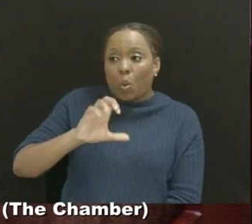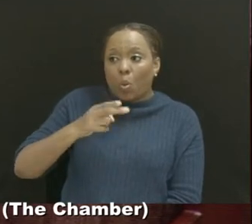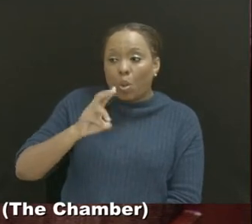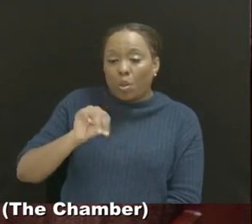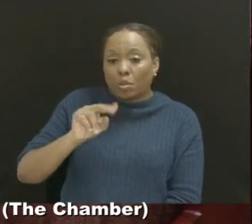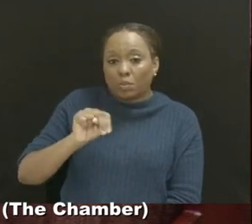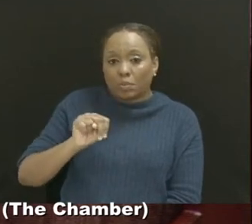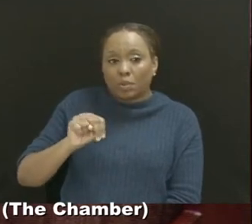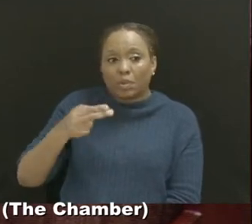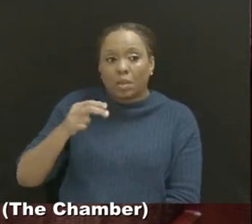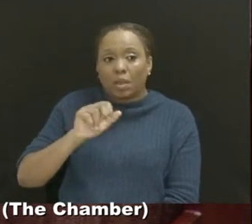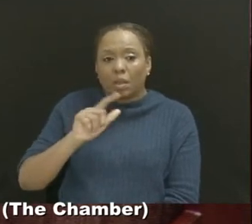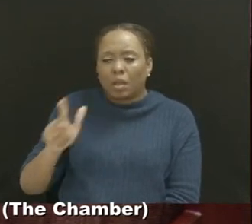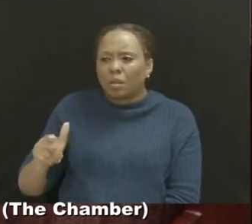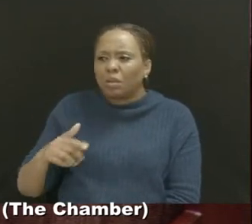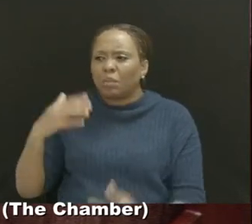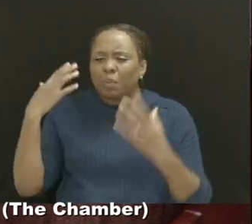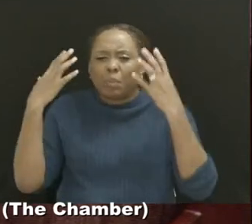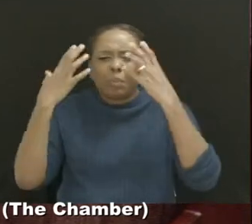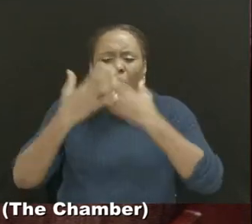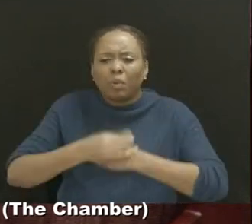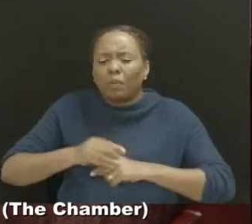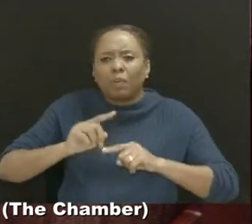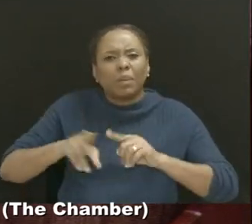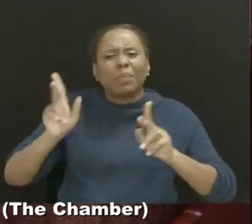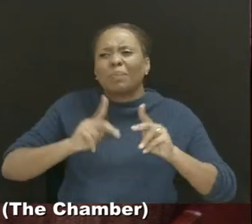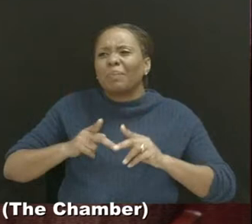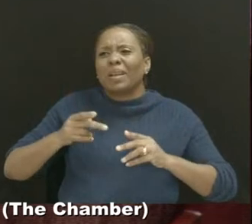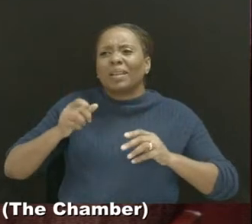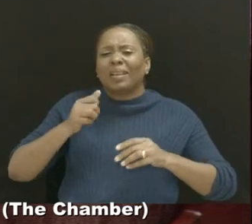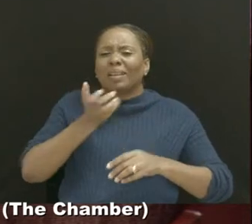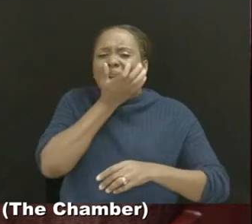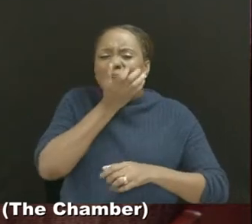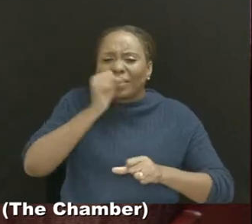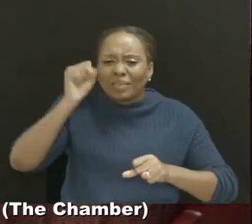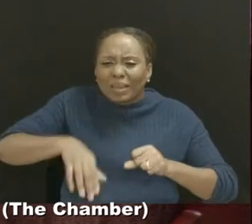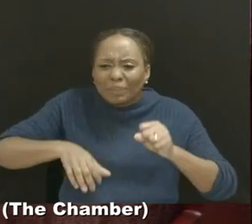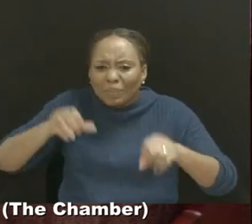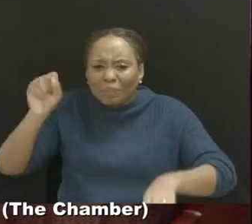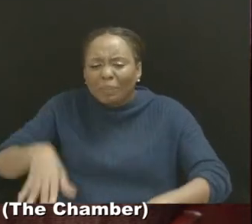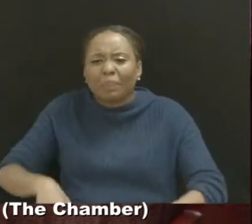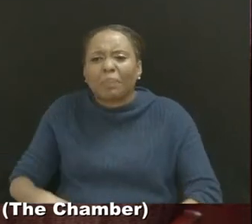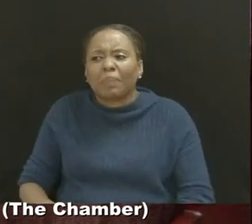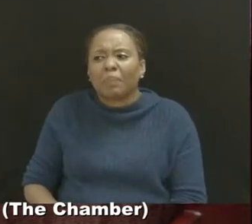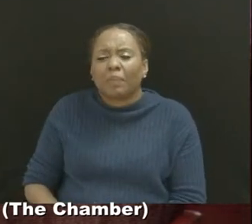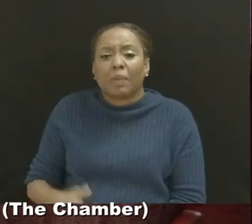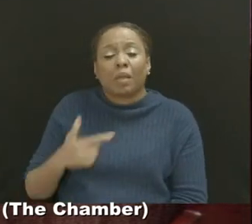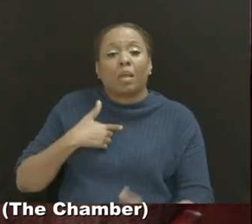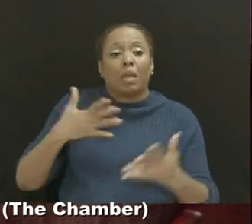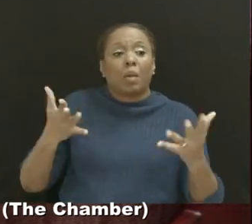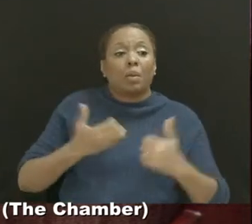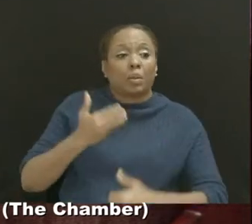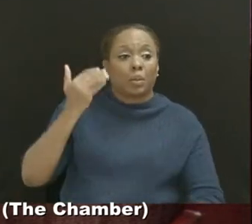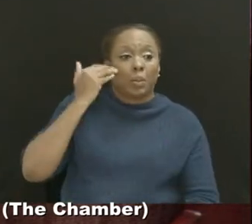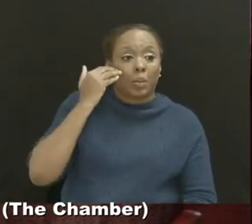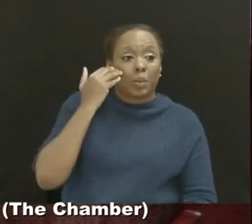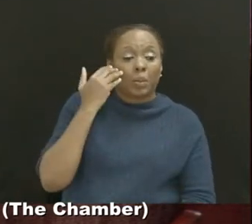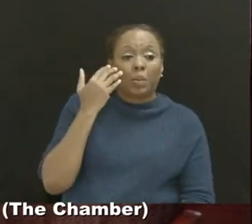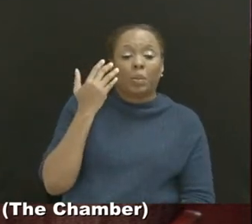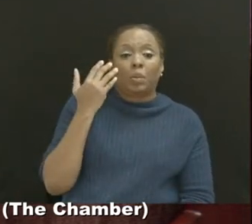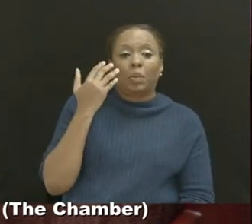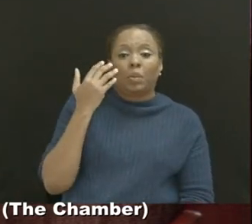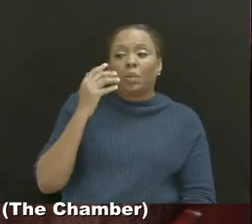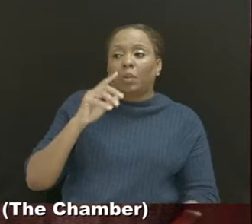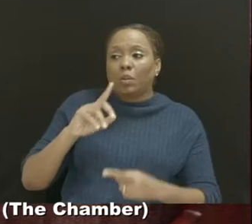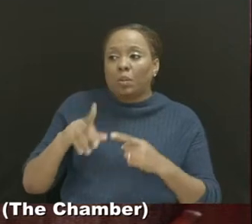beauty of Barbados. People are dumping there every day. And therefore, I want to know if and when, I should say,